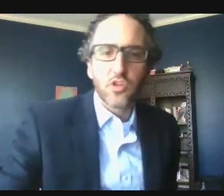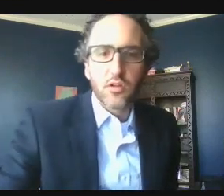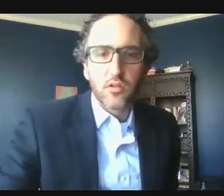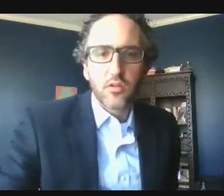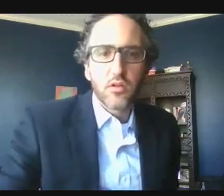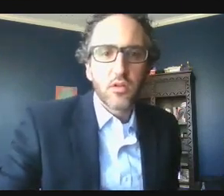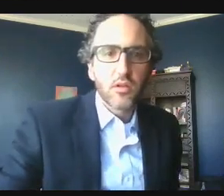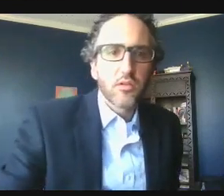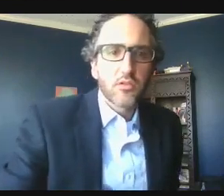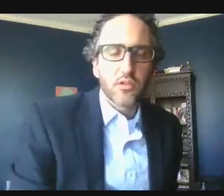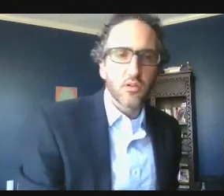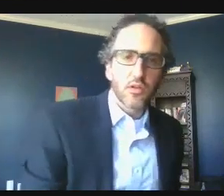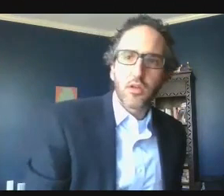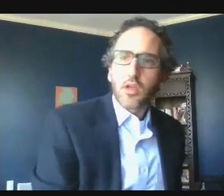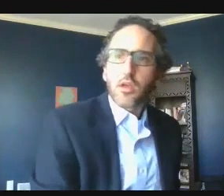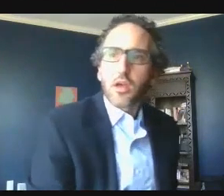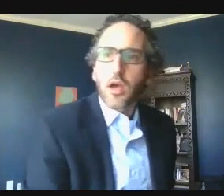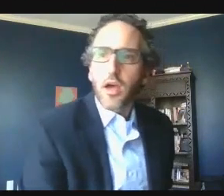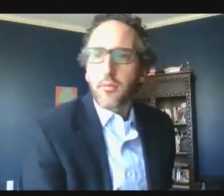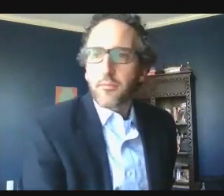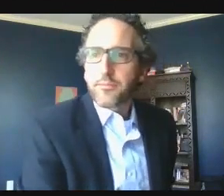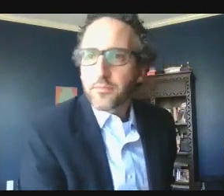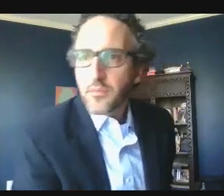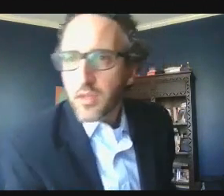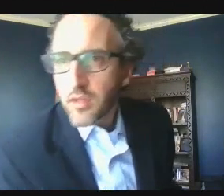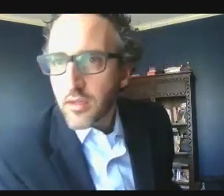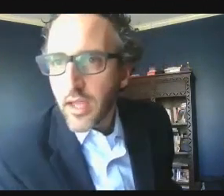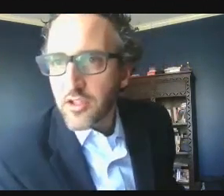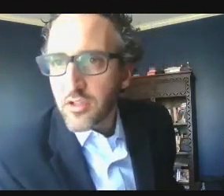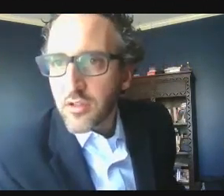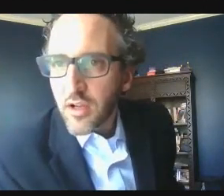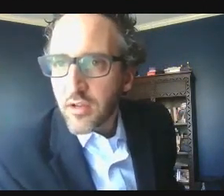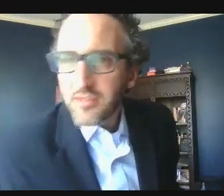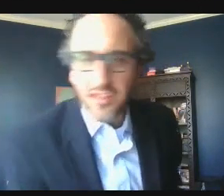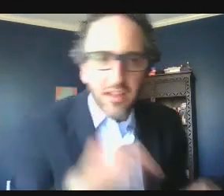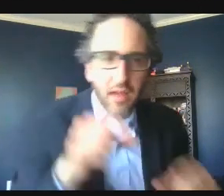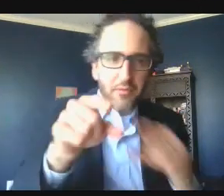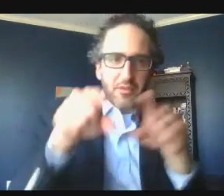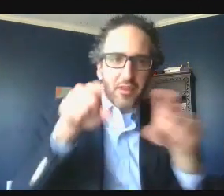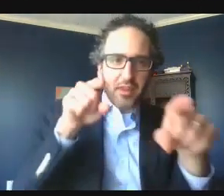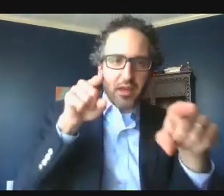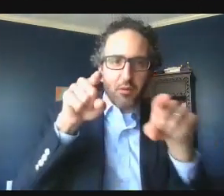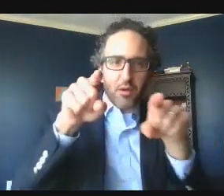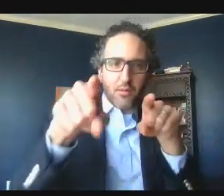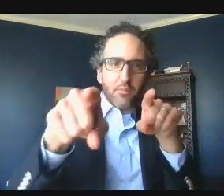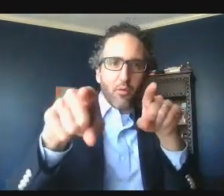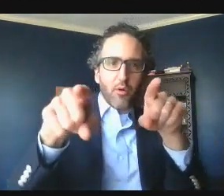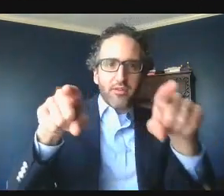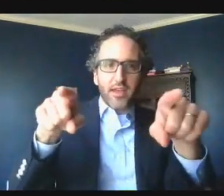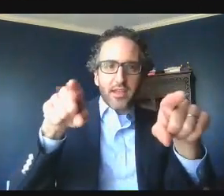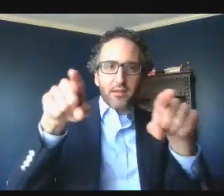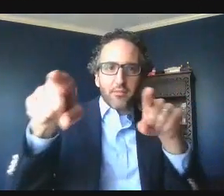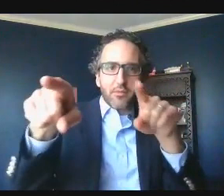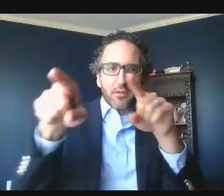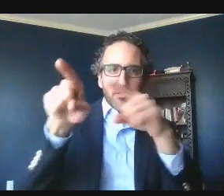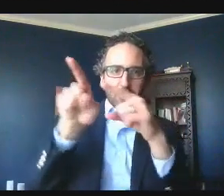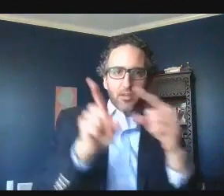involved in that ICF. Sure. Gotcha. I feel like I want to point at it, but